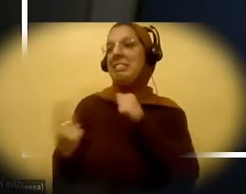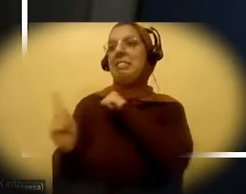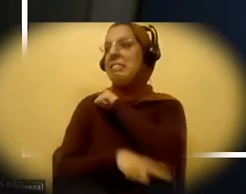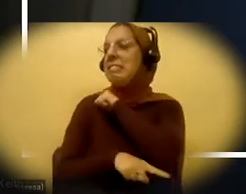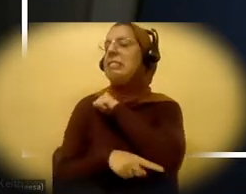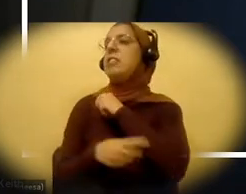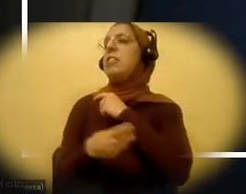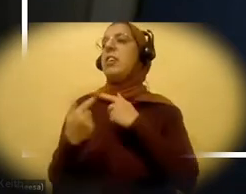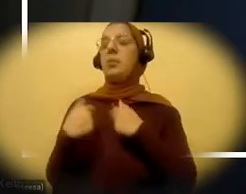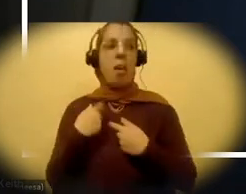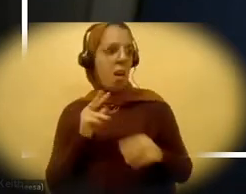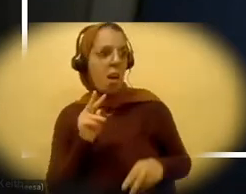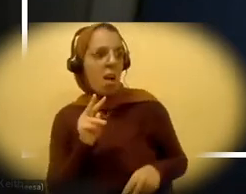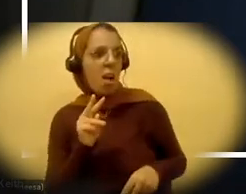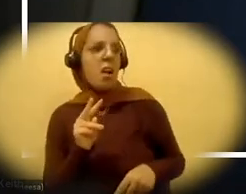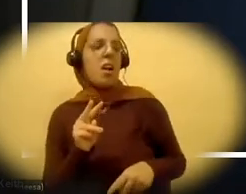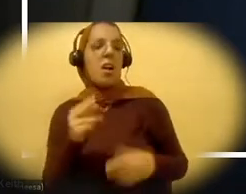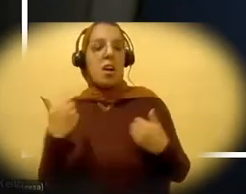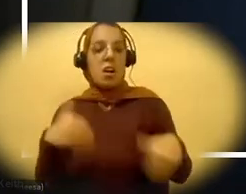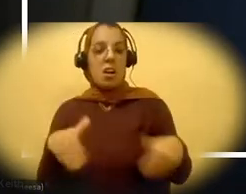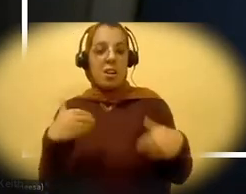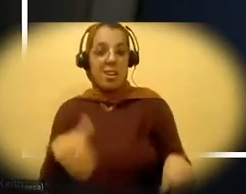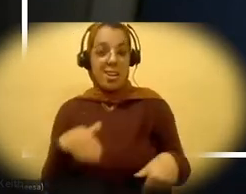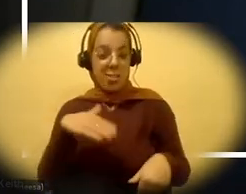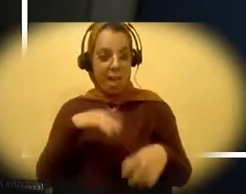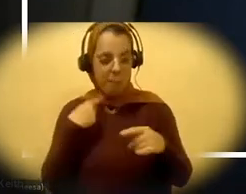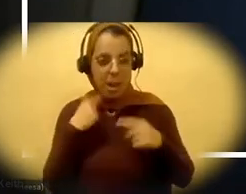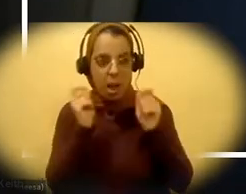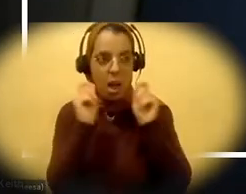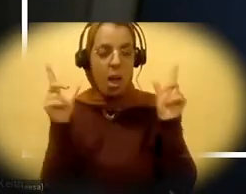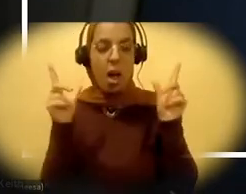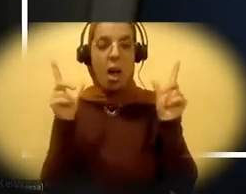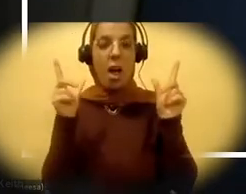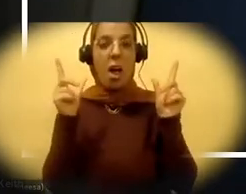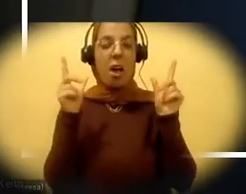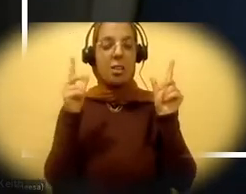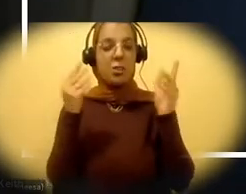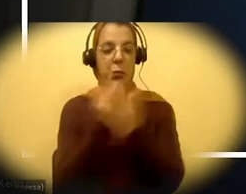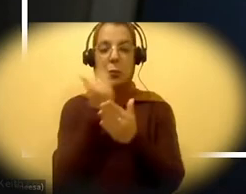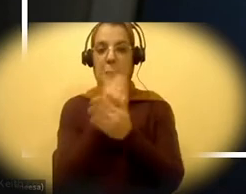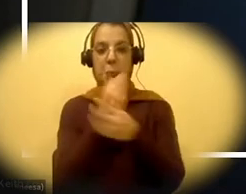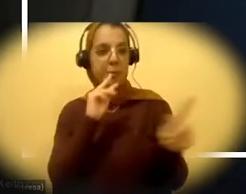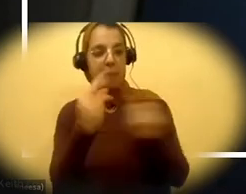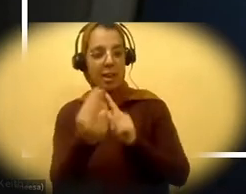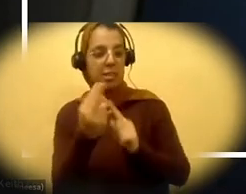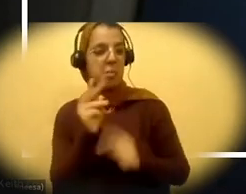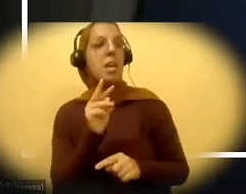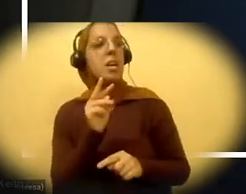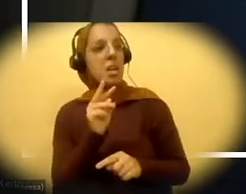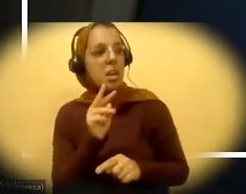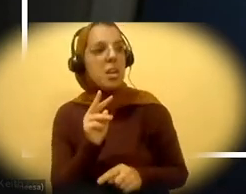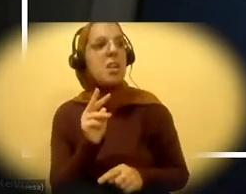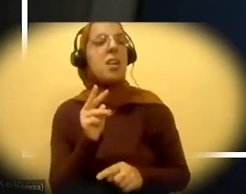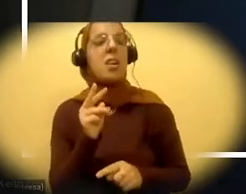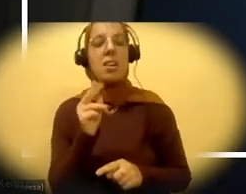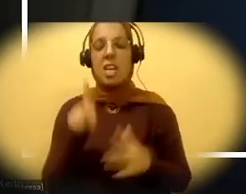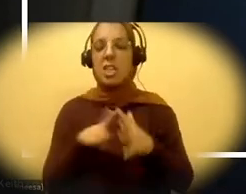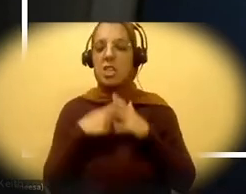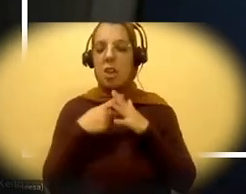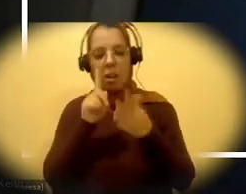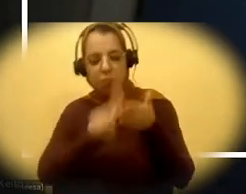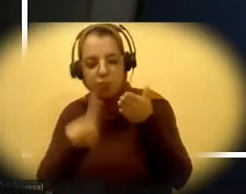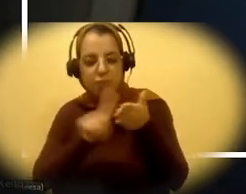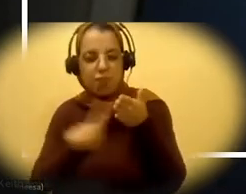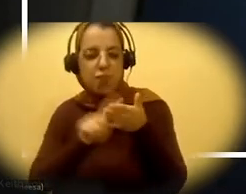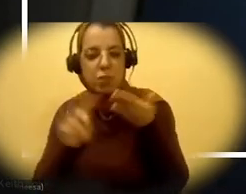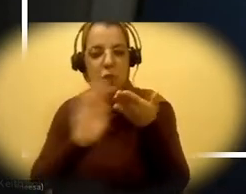So it really opened my eyes and it gave me a perspective. And I started seeing the community